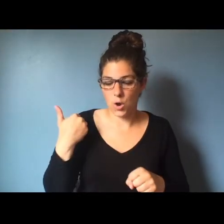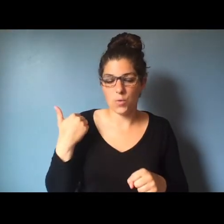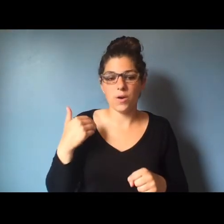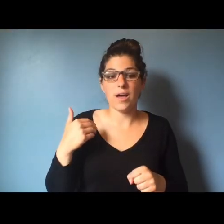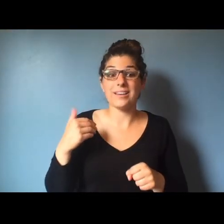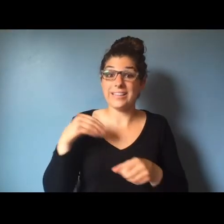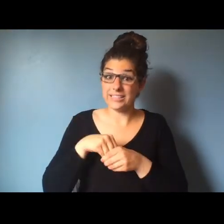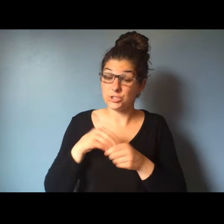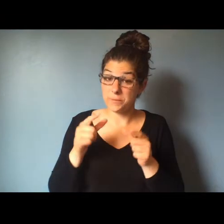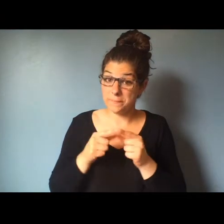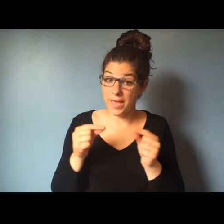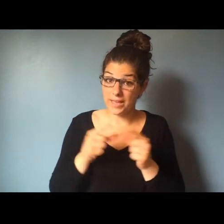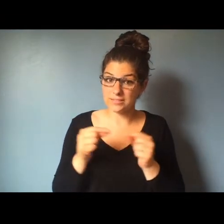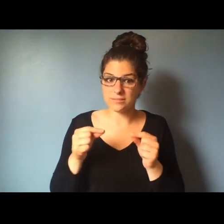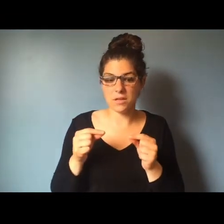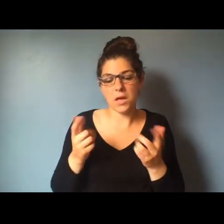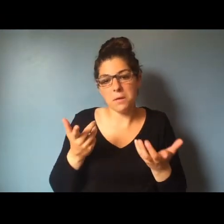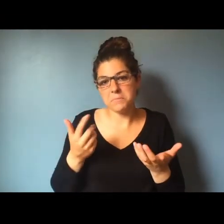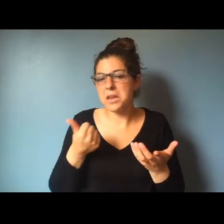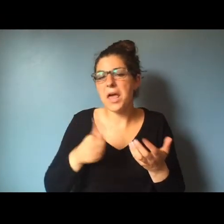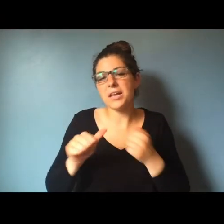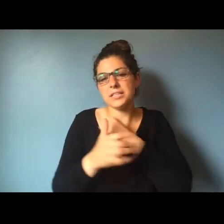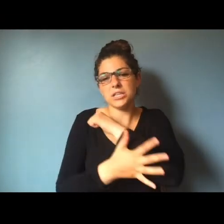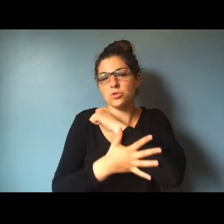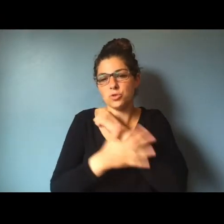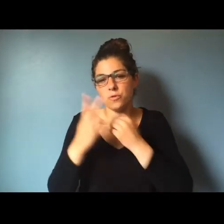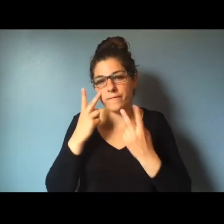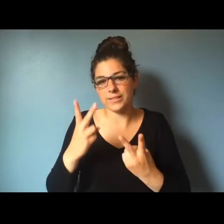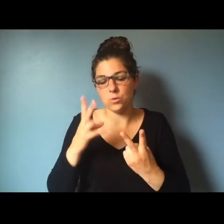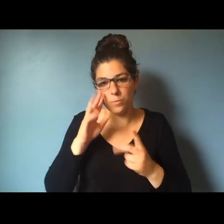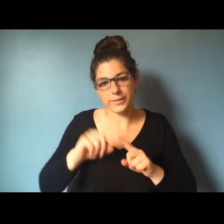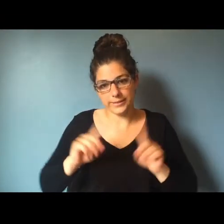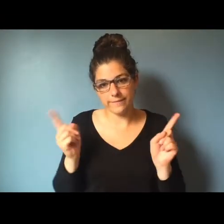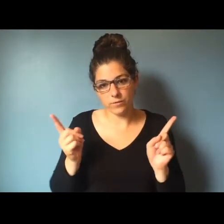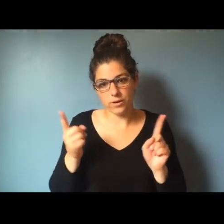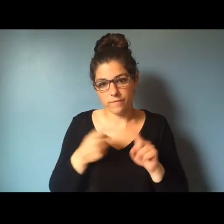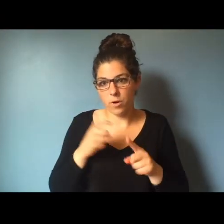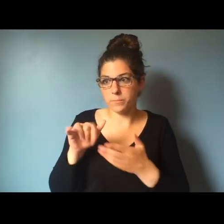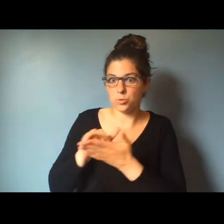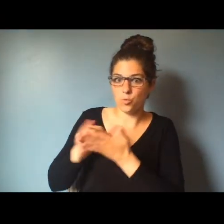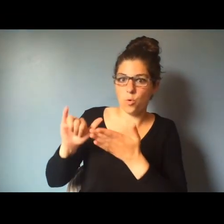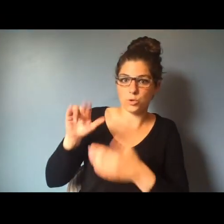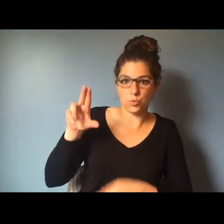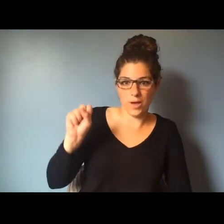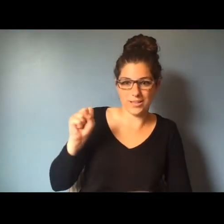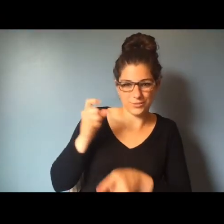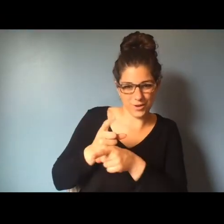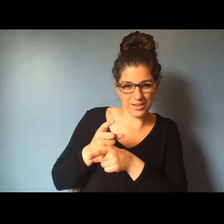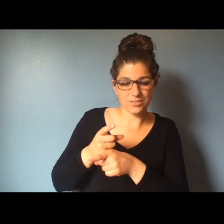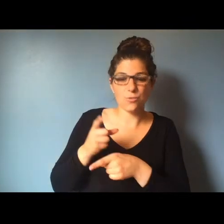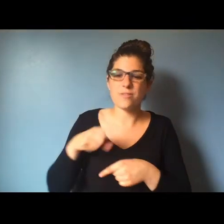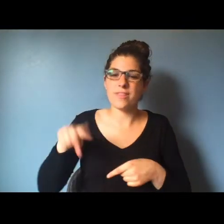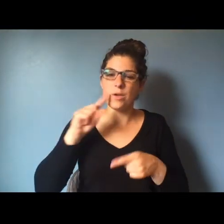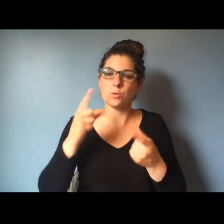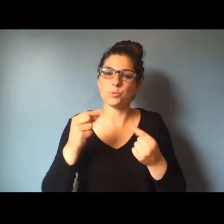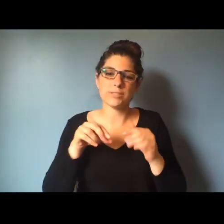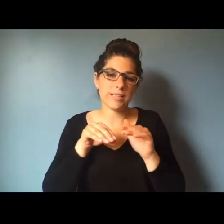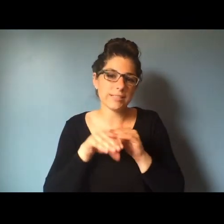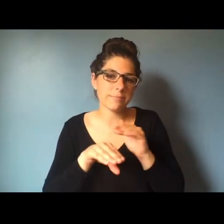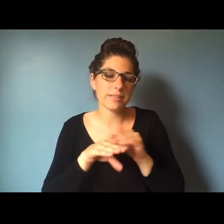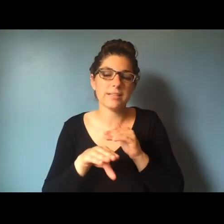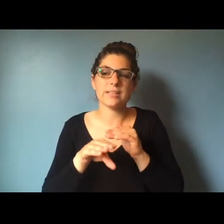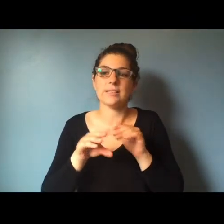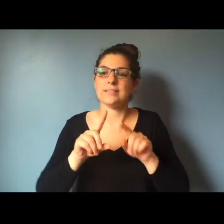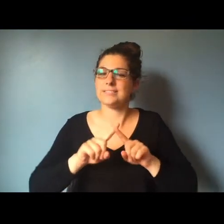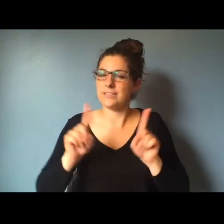in Japan, any country you visit, it's going to be different from New York and the US, right? So they'll do accessibility